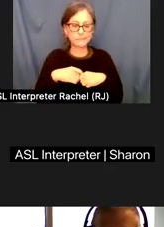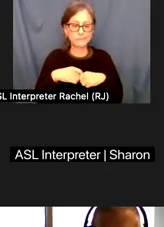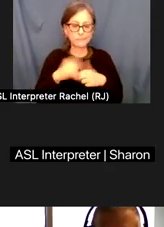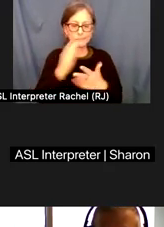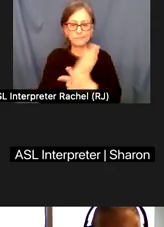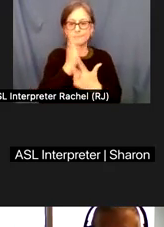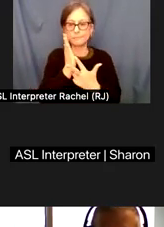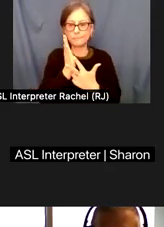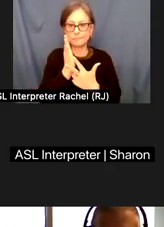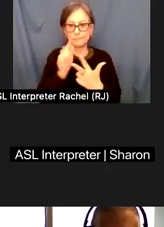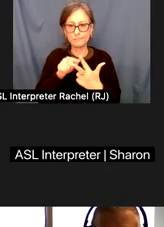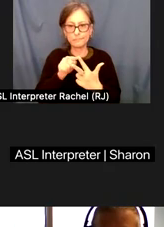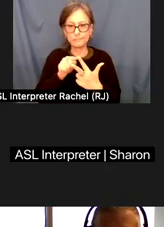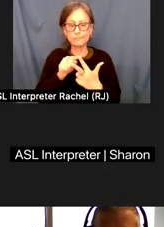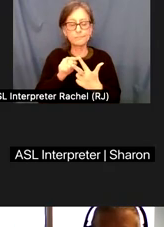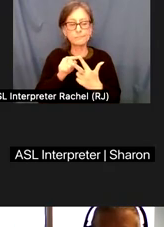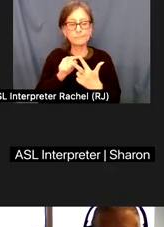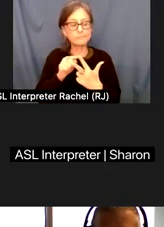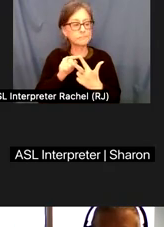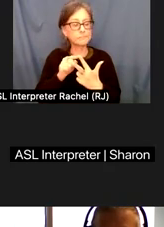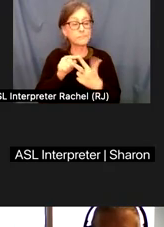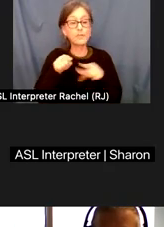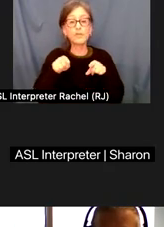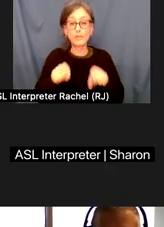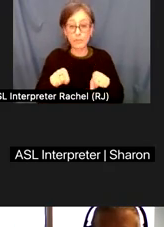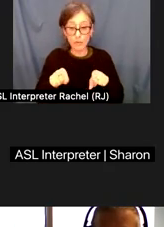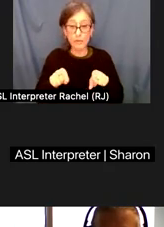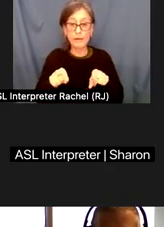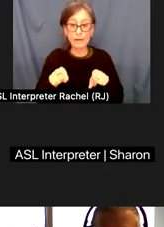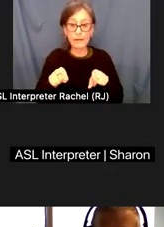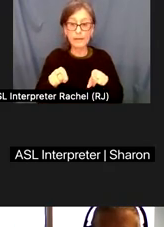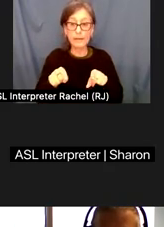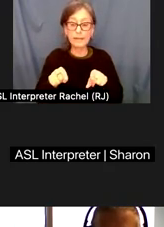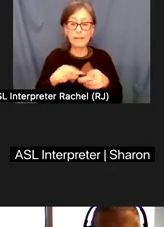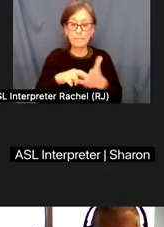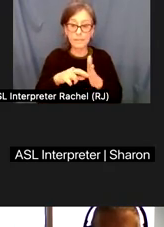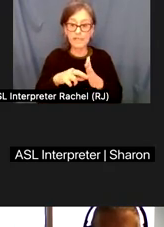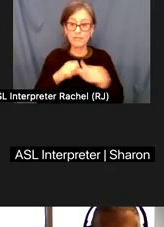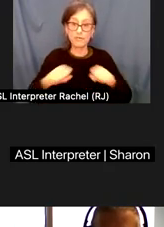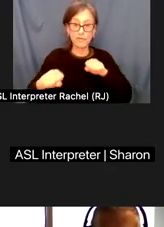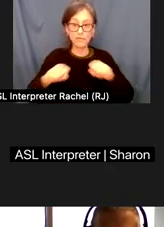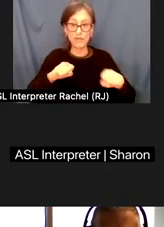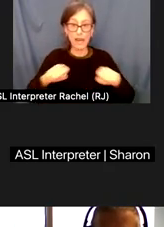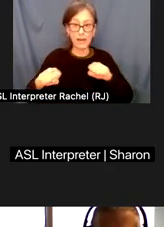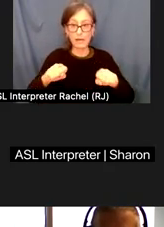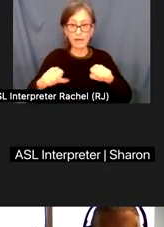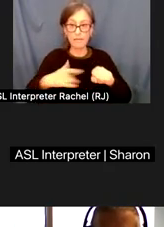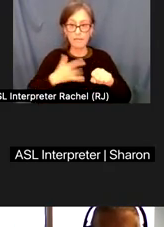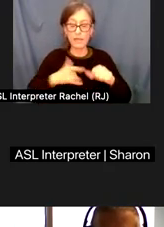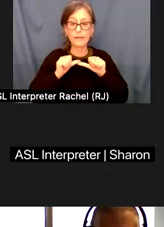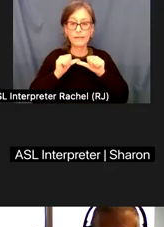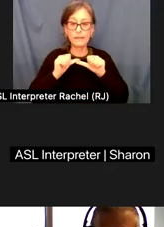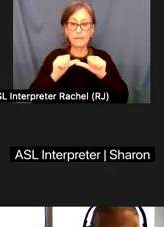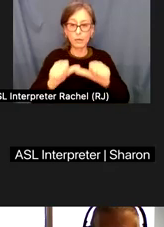of earthquakes. And it's both during, is both as the shaking begins and continues, and